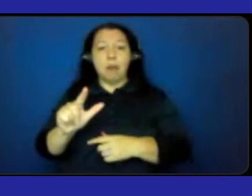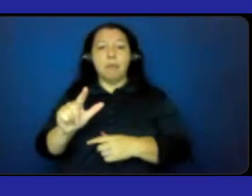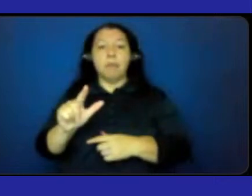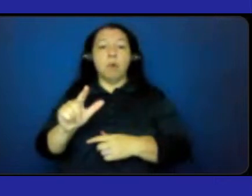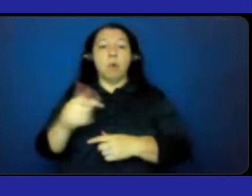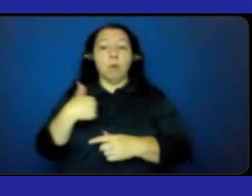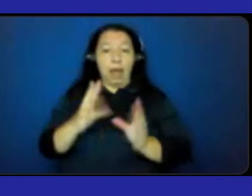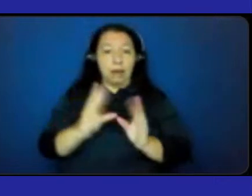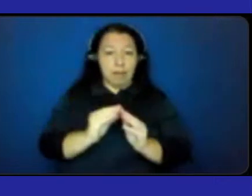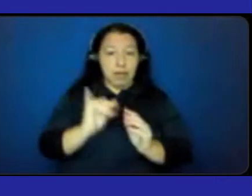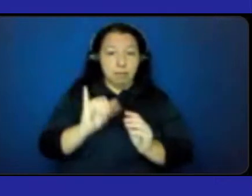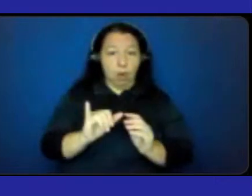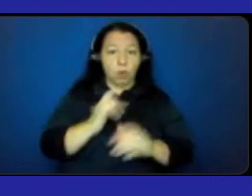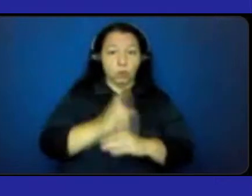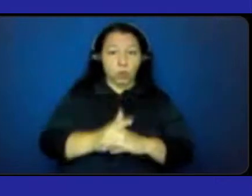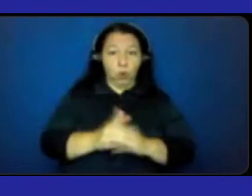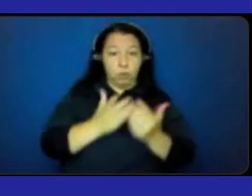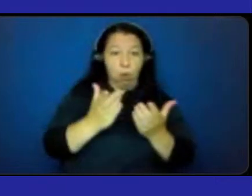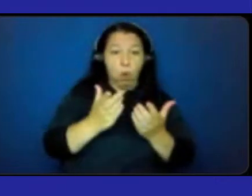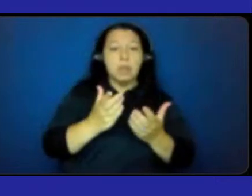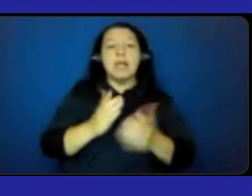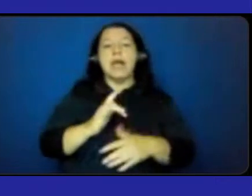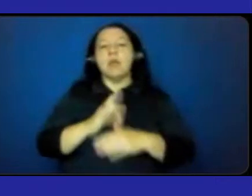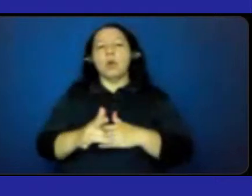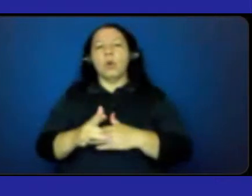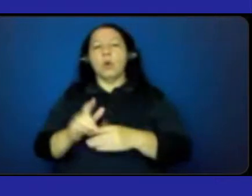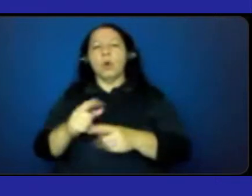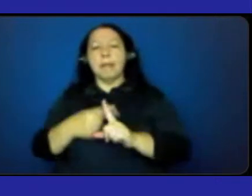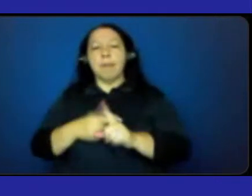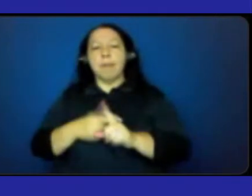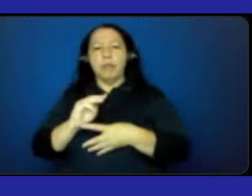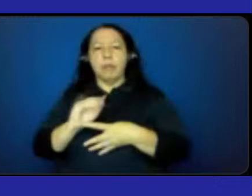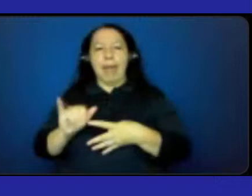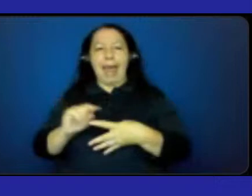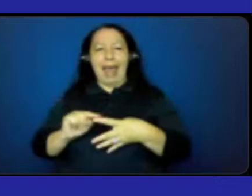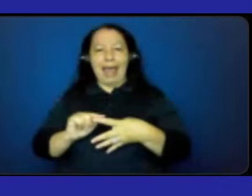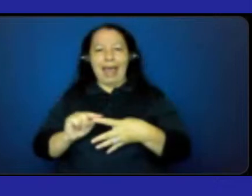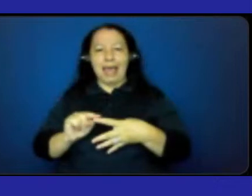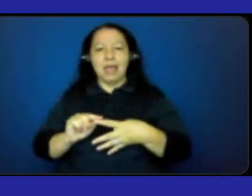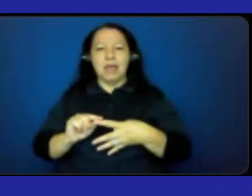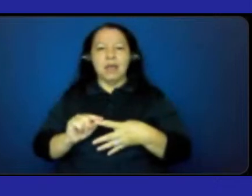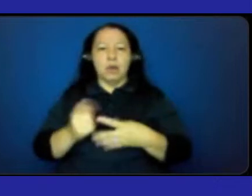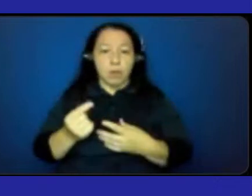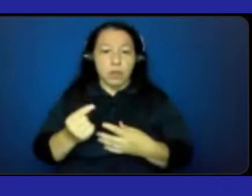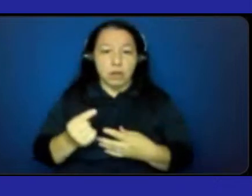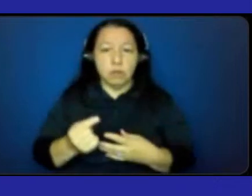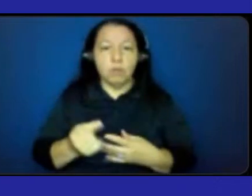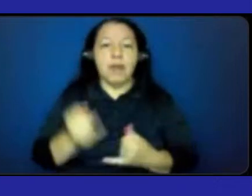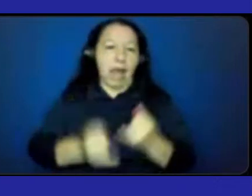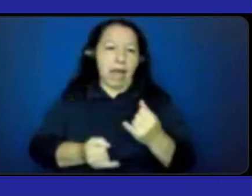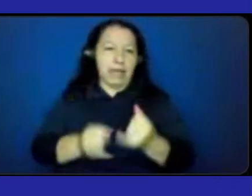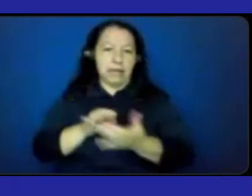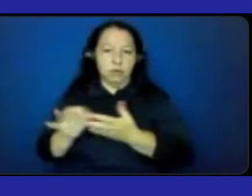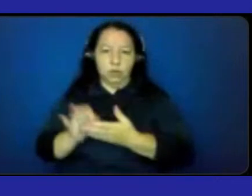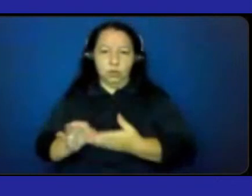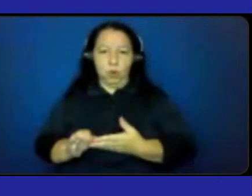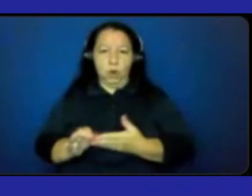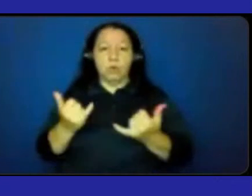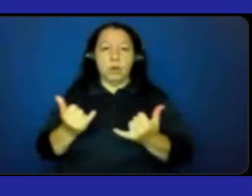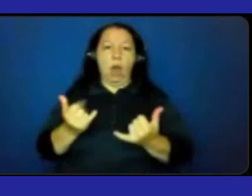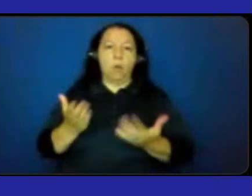the evaluation committee finalized scoring. We're putting forward the 6 highest rated firms as those selected.